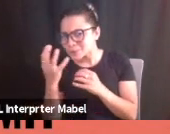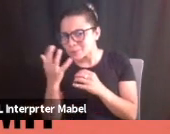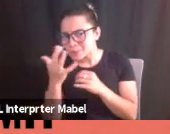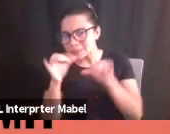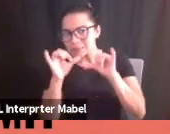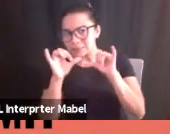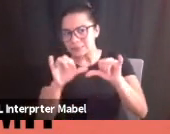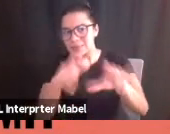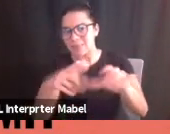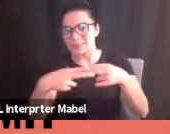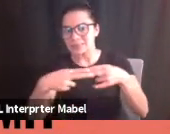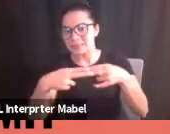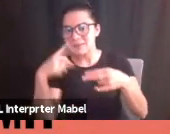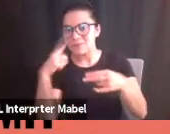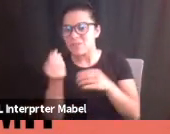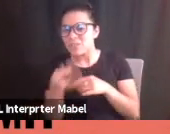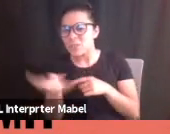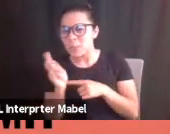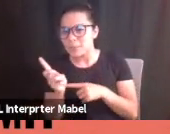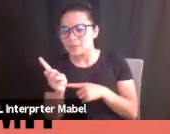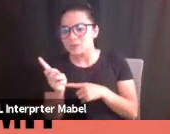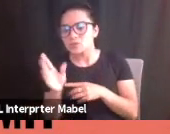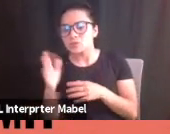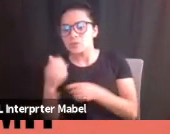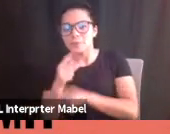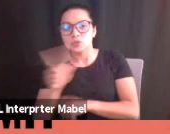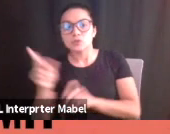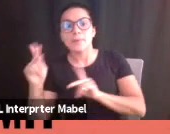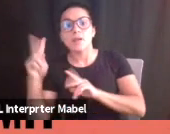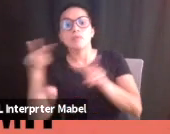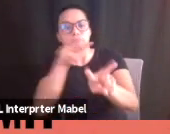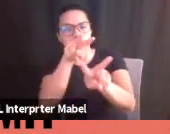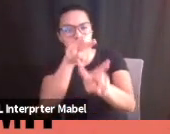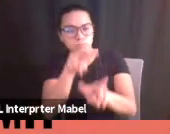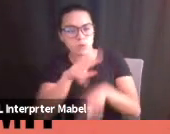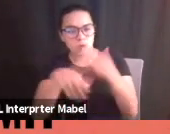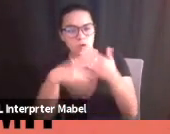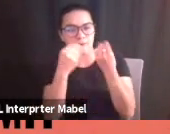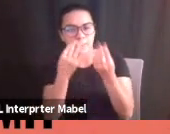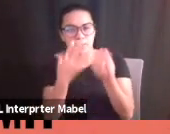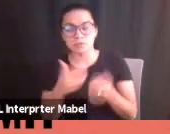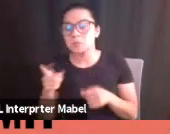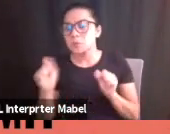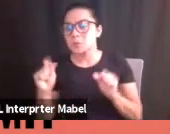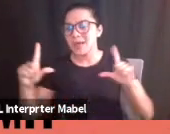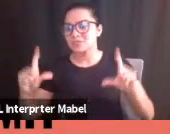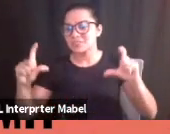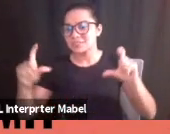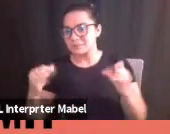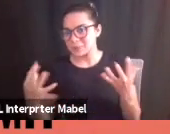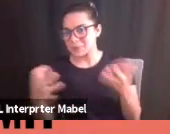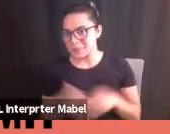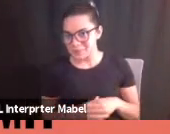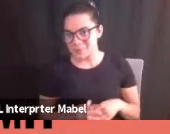of seconds, if that's okay with the presenters, just to make sure folks can get this information. Yeah, we'll let you screenshot. Yeah,